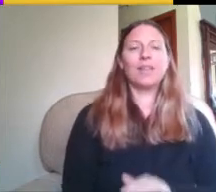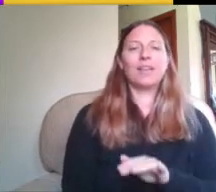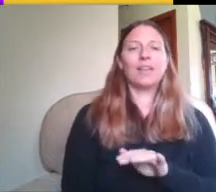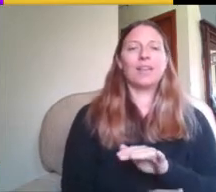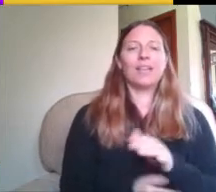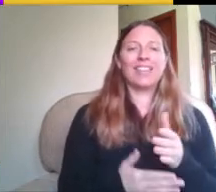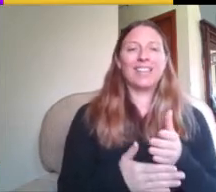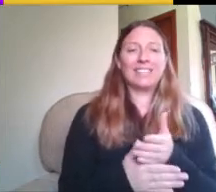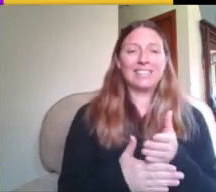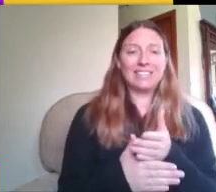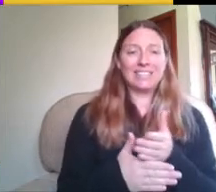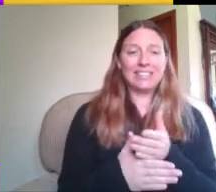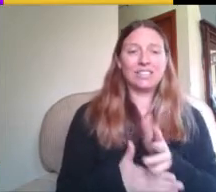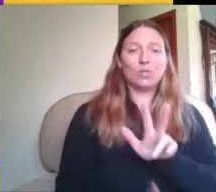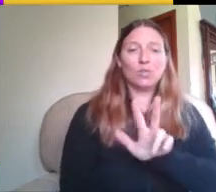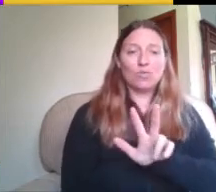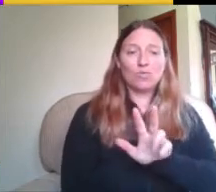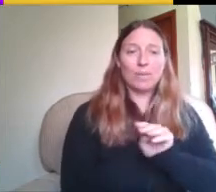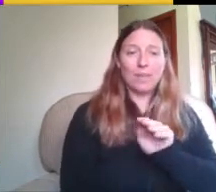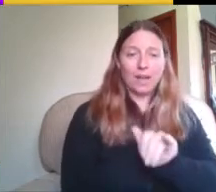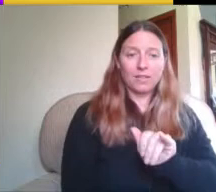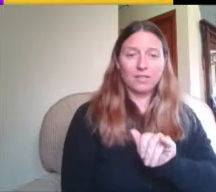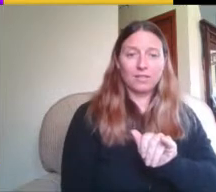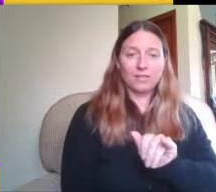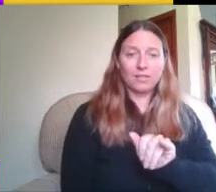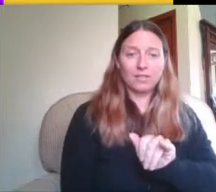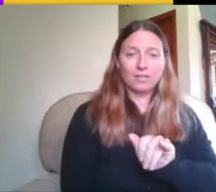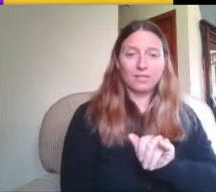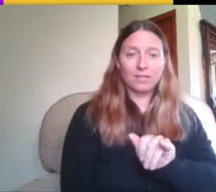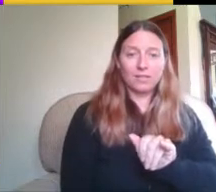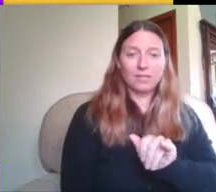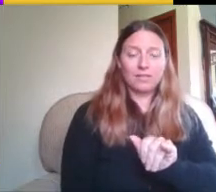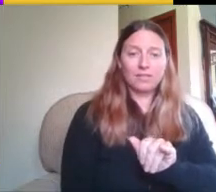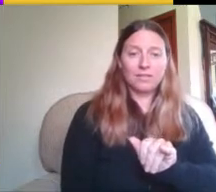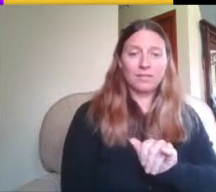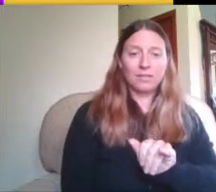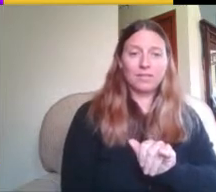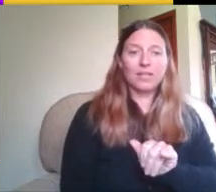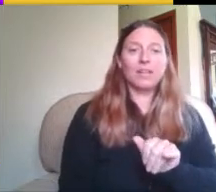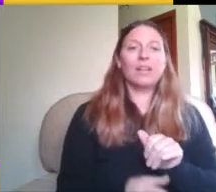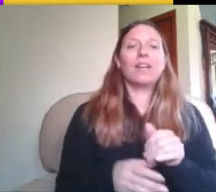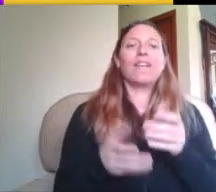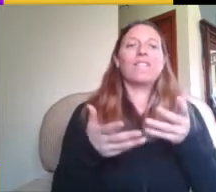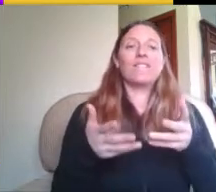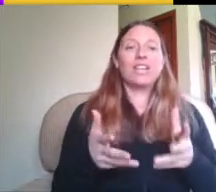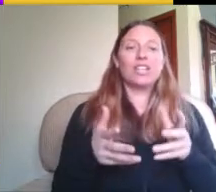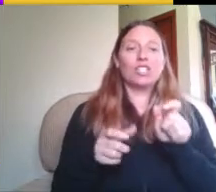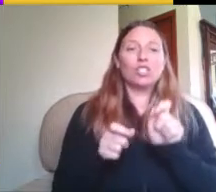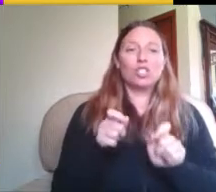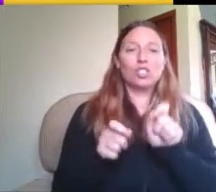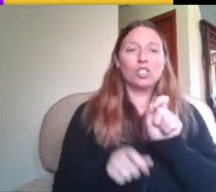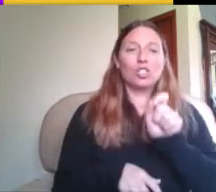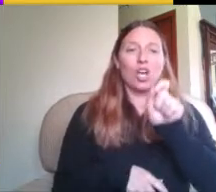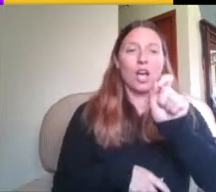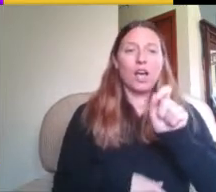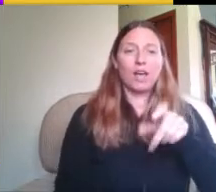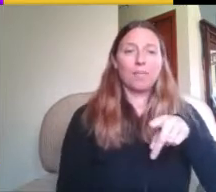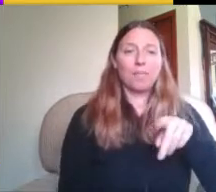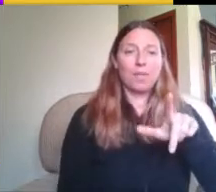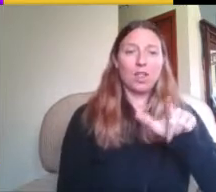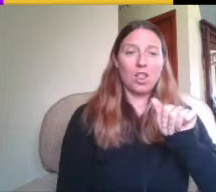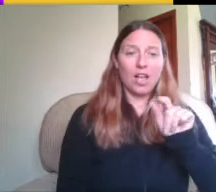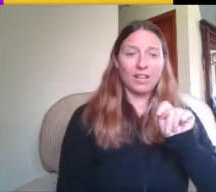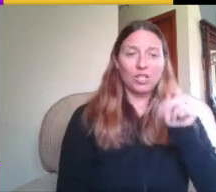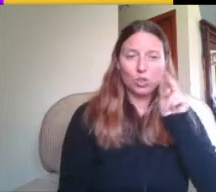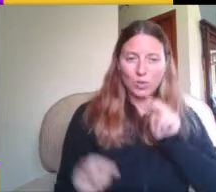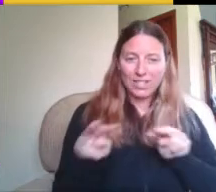distance walked is 3 miles. Complete the dot plot so you have your set of data. And you can